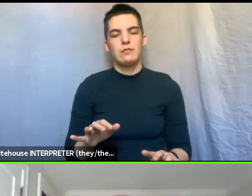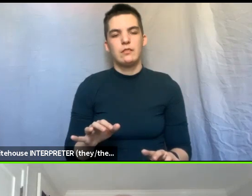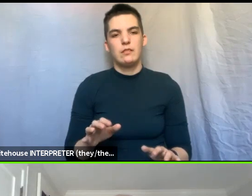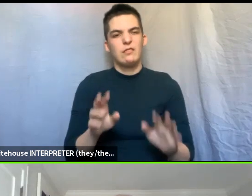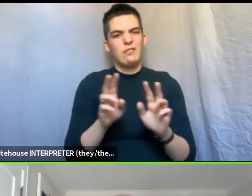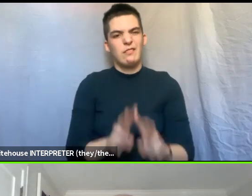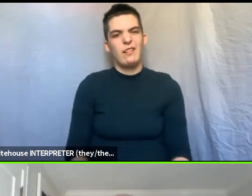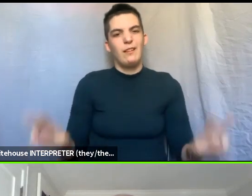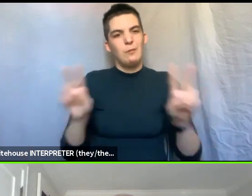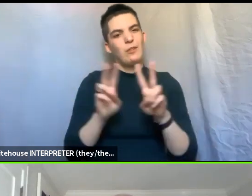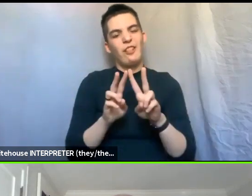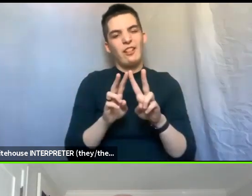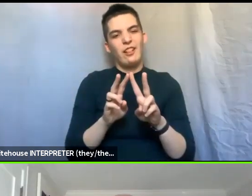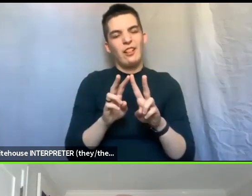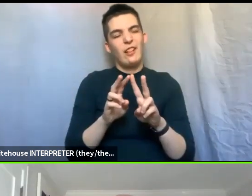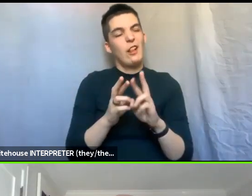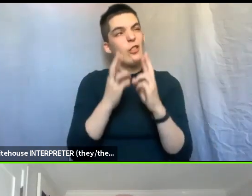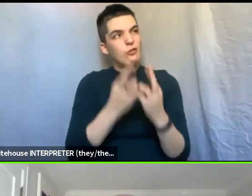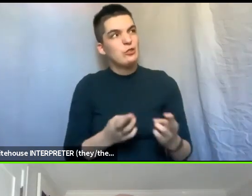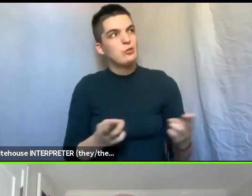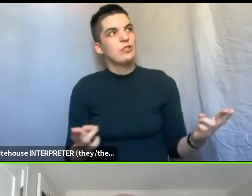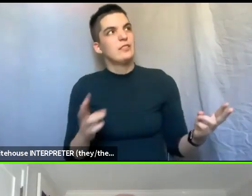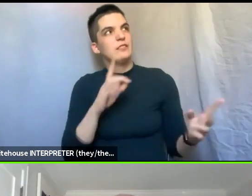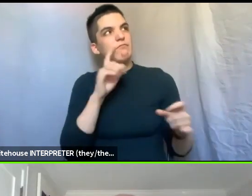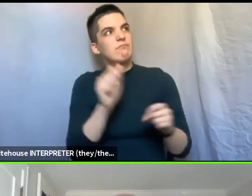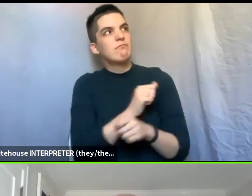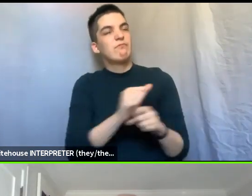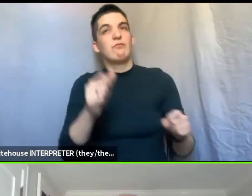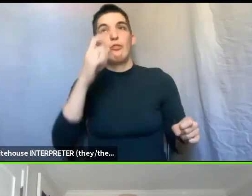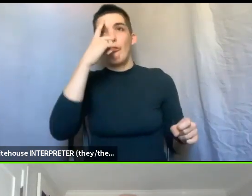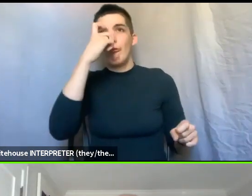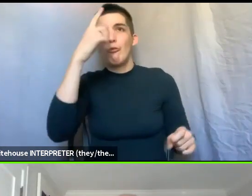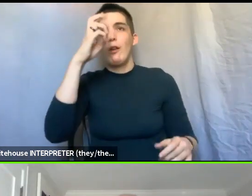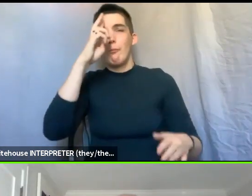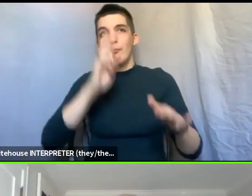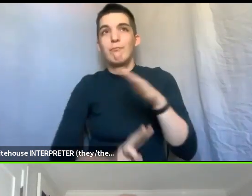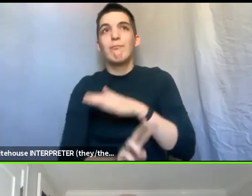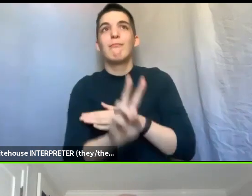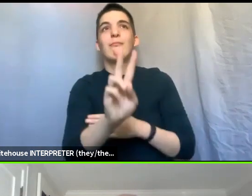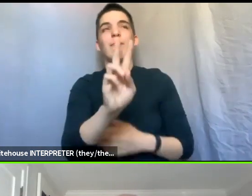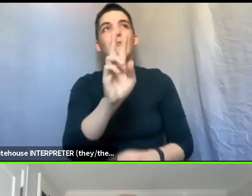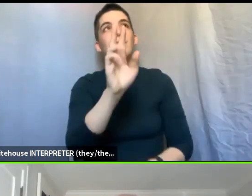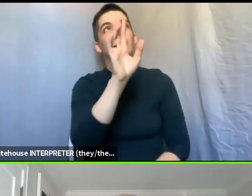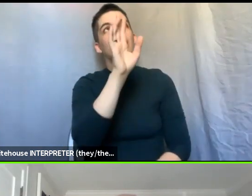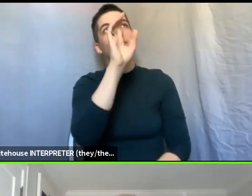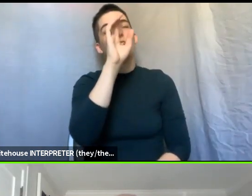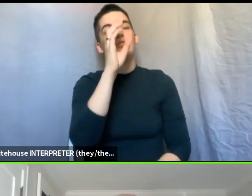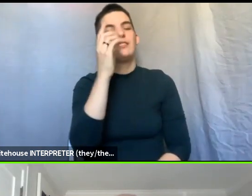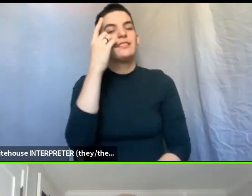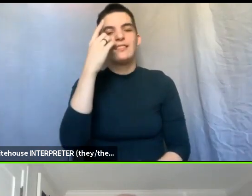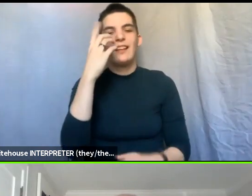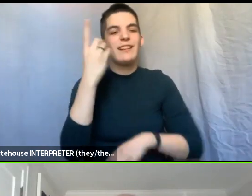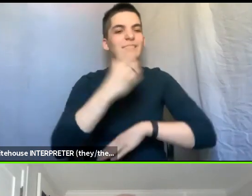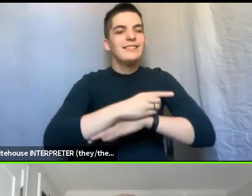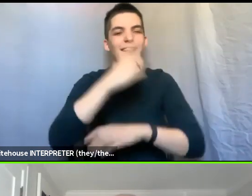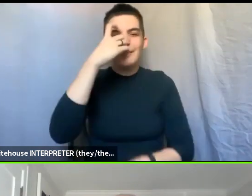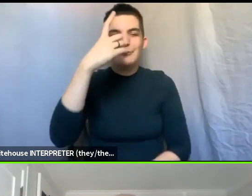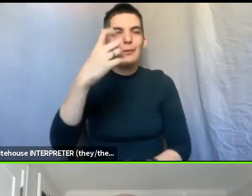to actually dream about the future, about how theaters